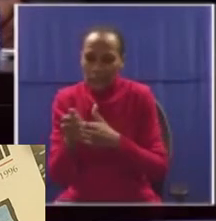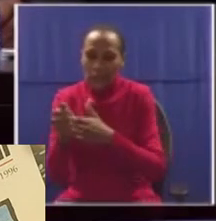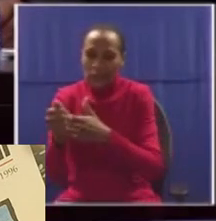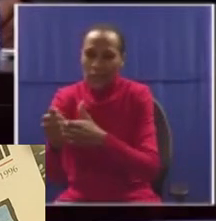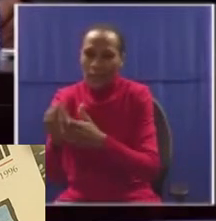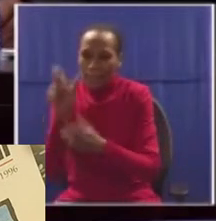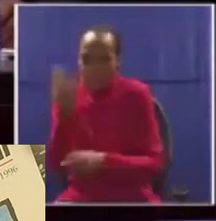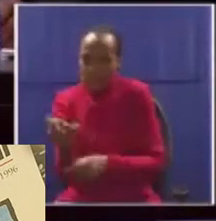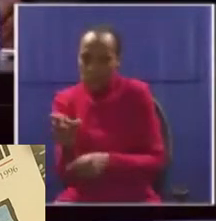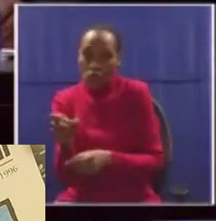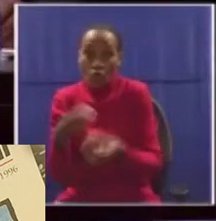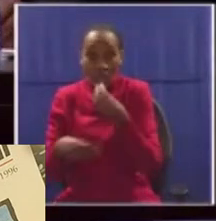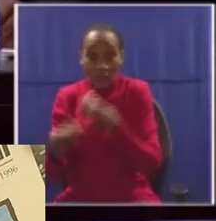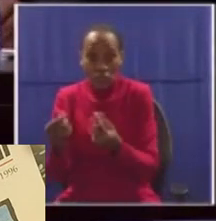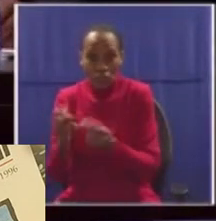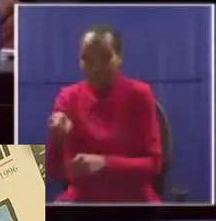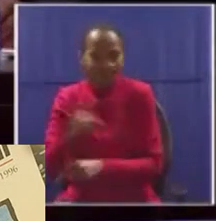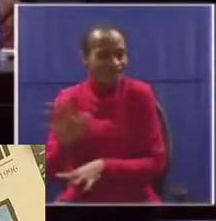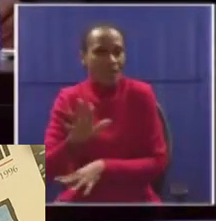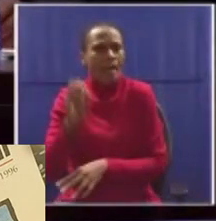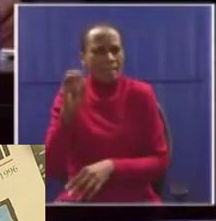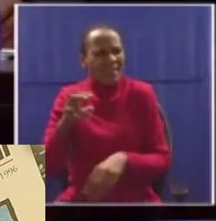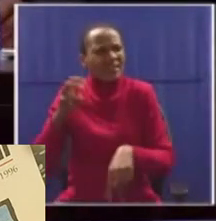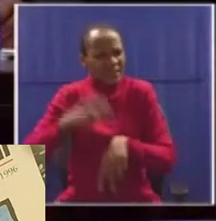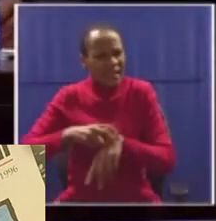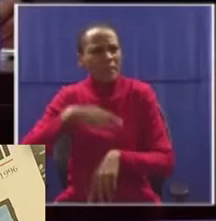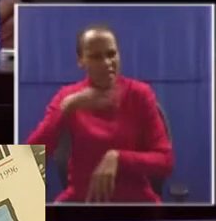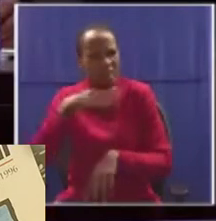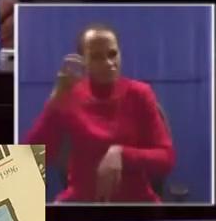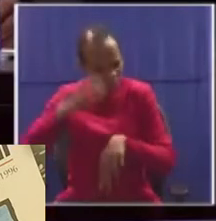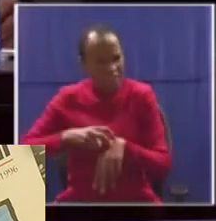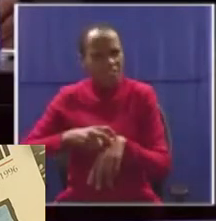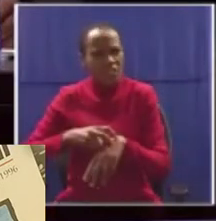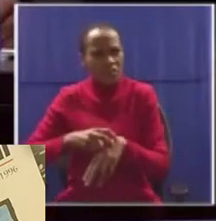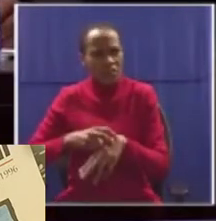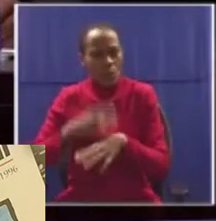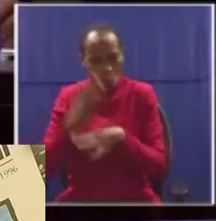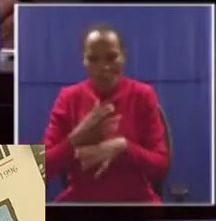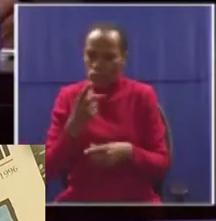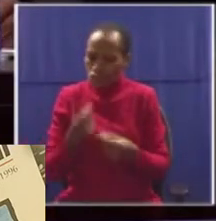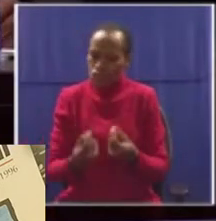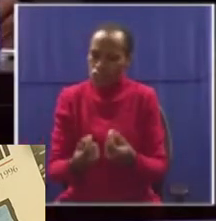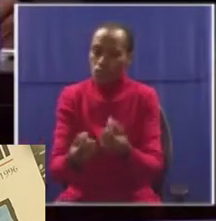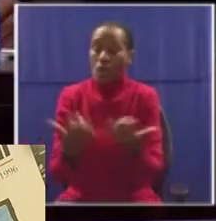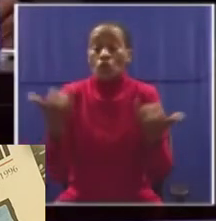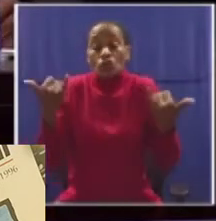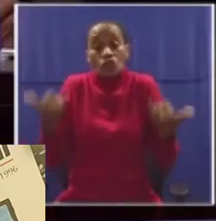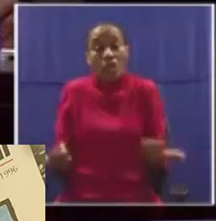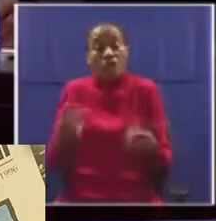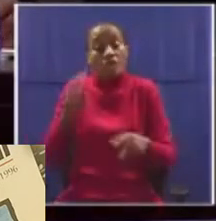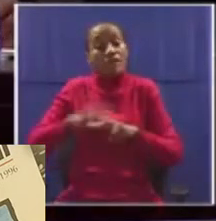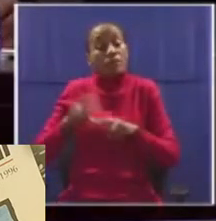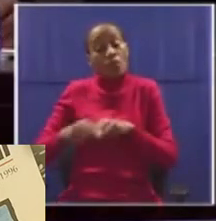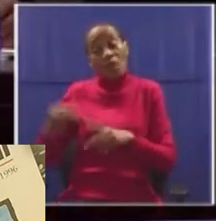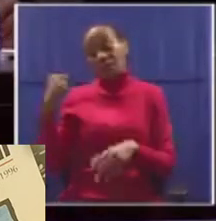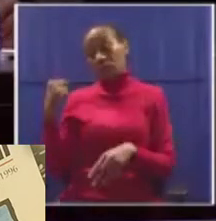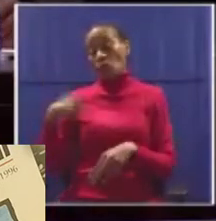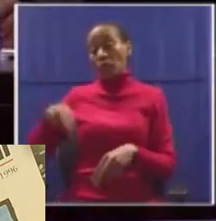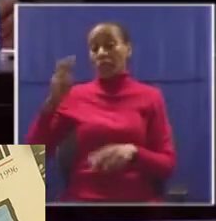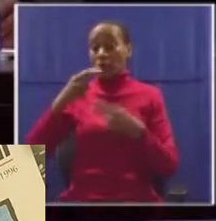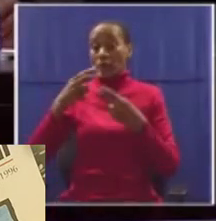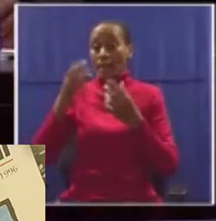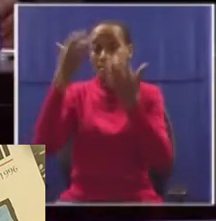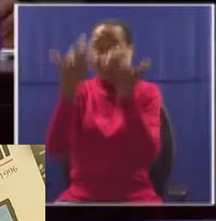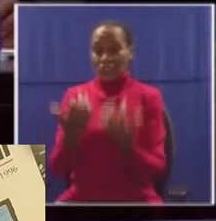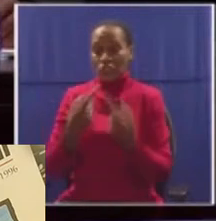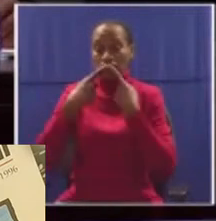corruption it takes time to build the skills and capacity in this regard we tablet the budget in Forever what did we say in that